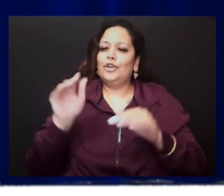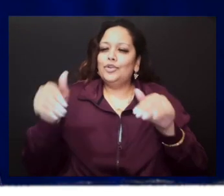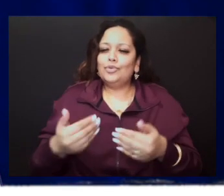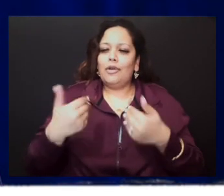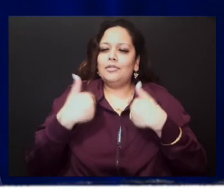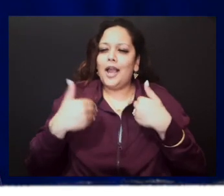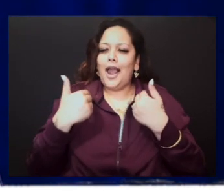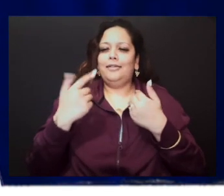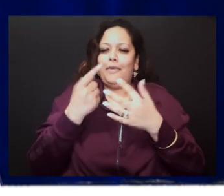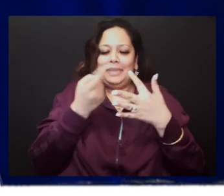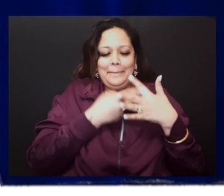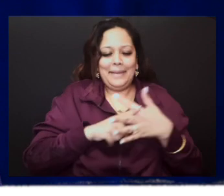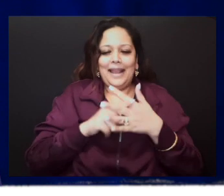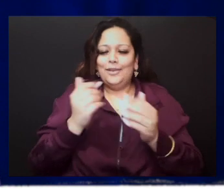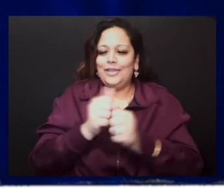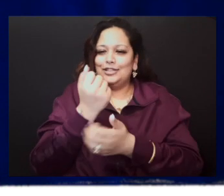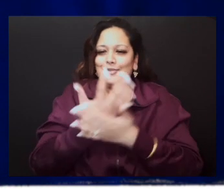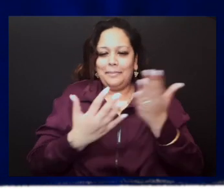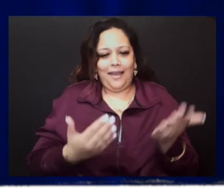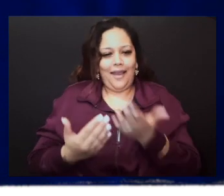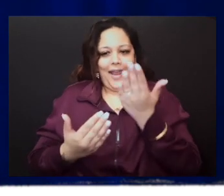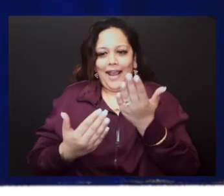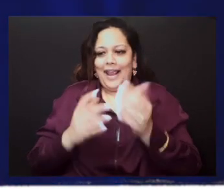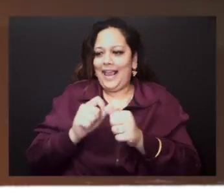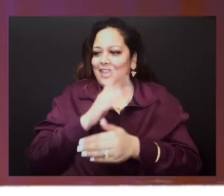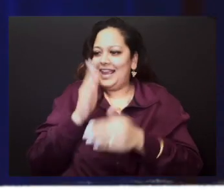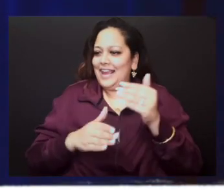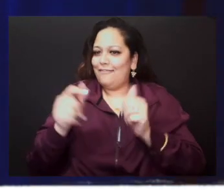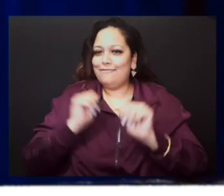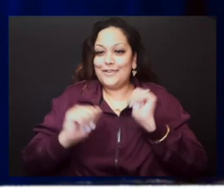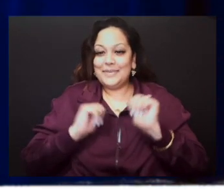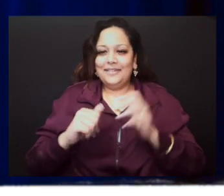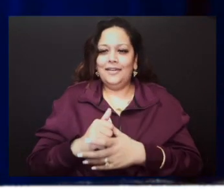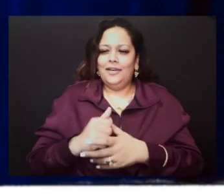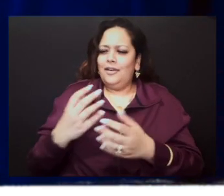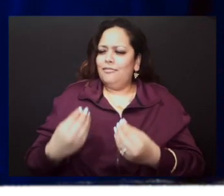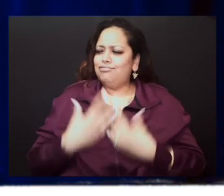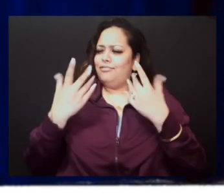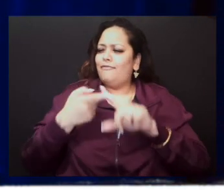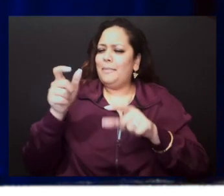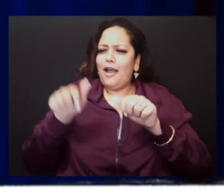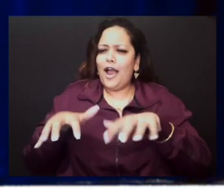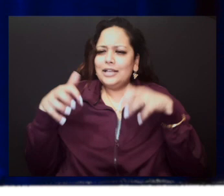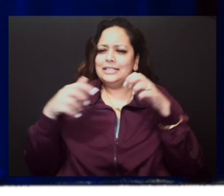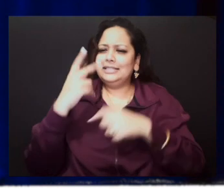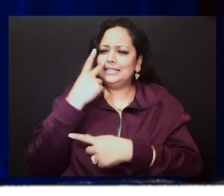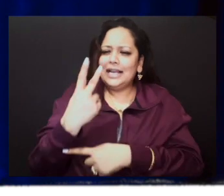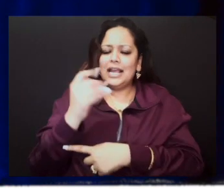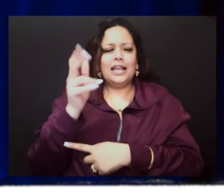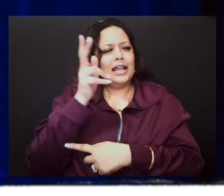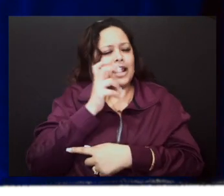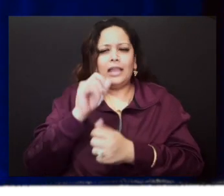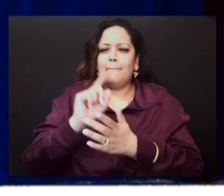very young to a headset and a prompt script at the end of a performance. Outbursts from our audience in the shows are seen as moments